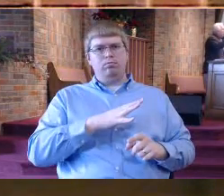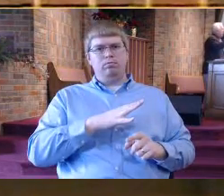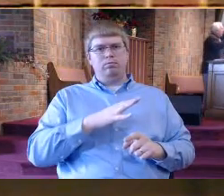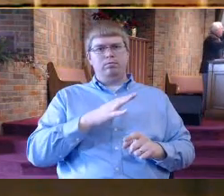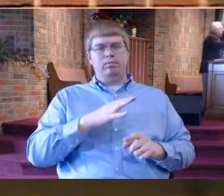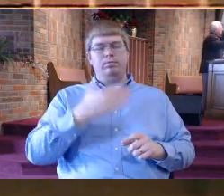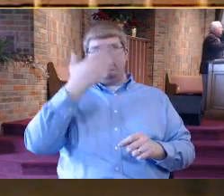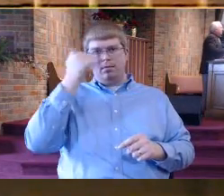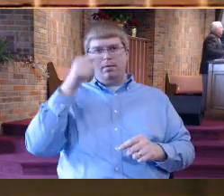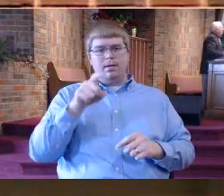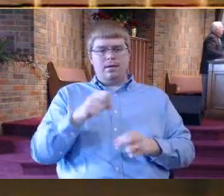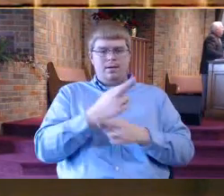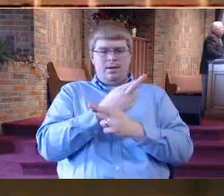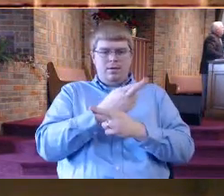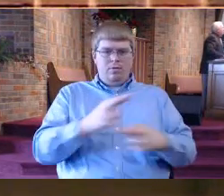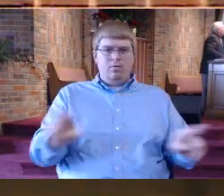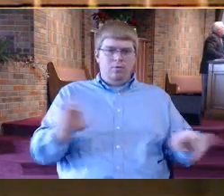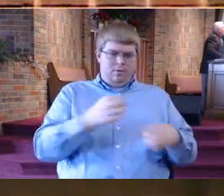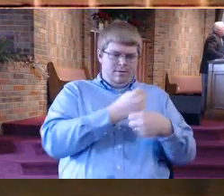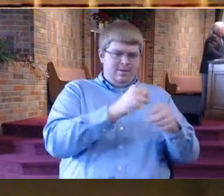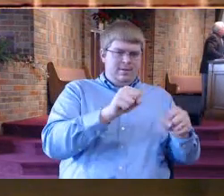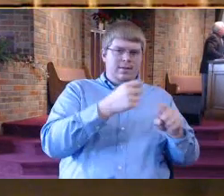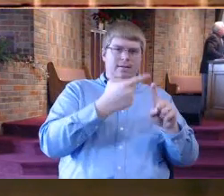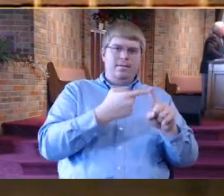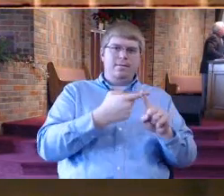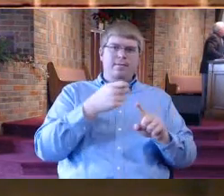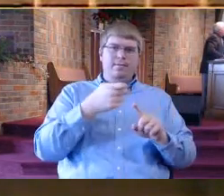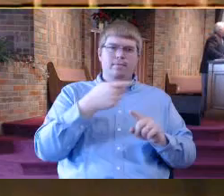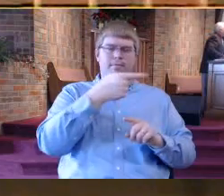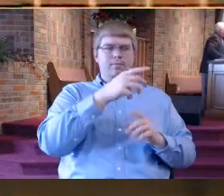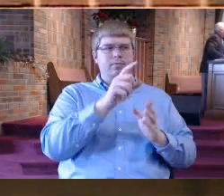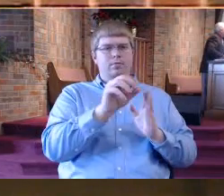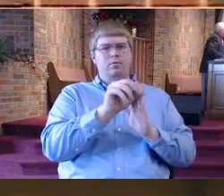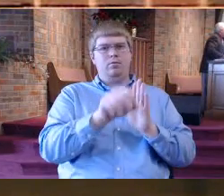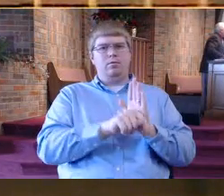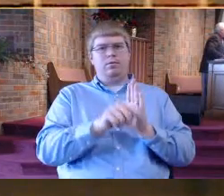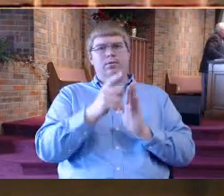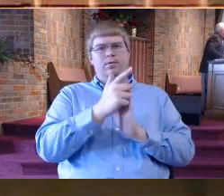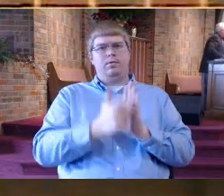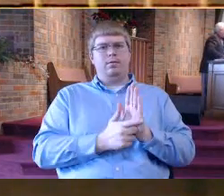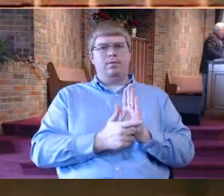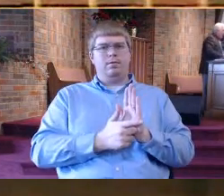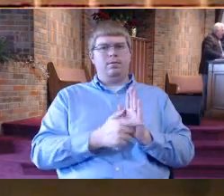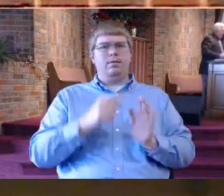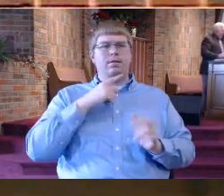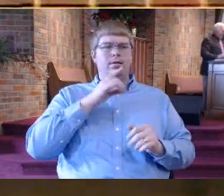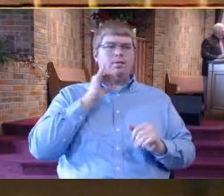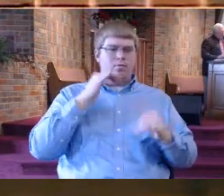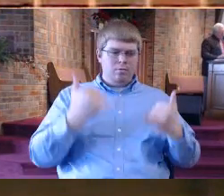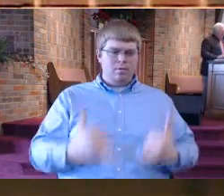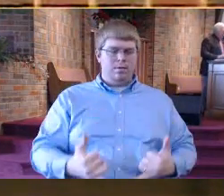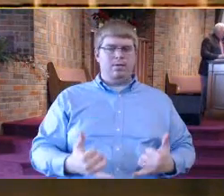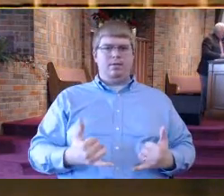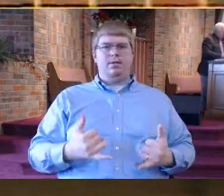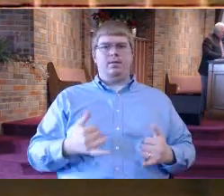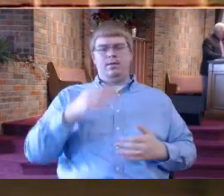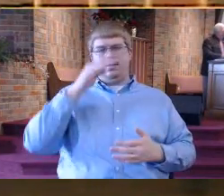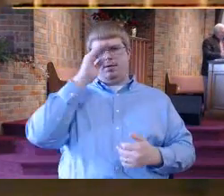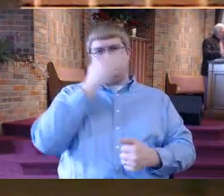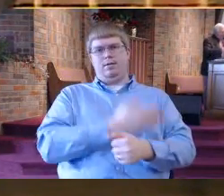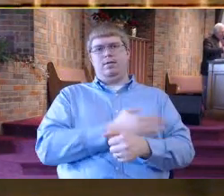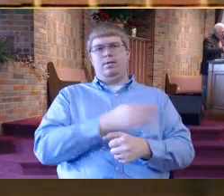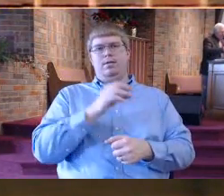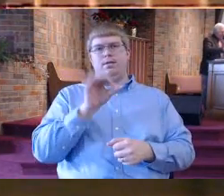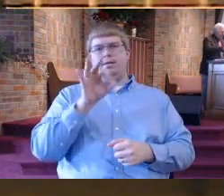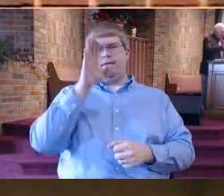under the law, so that they might receive the adoption of sons. Now, as